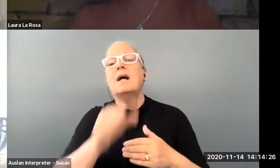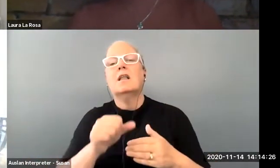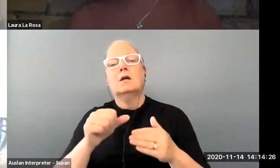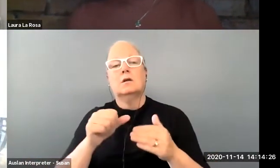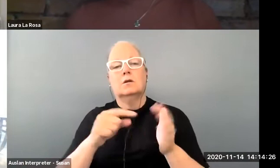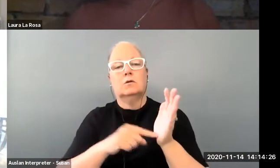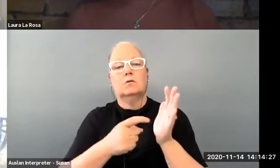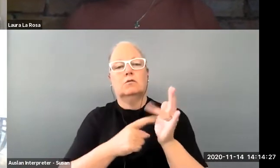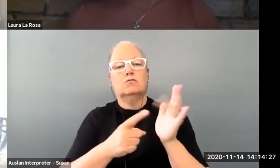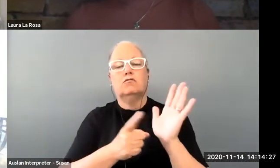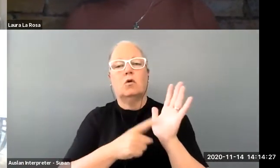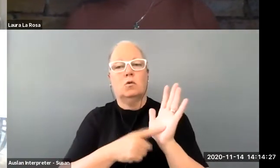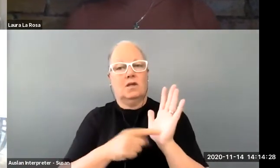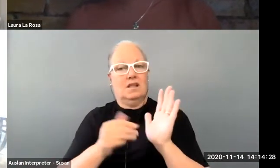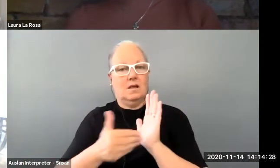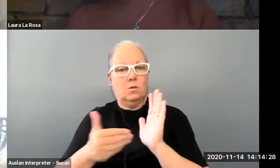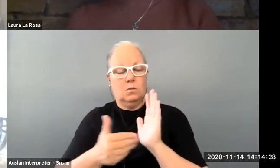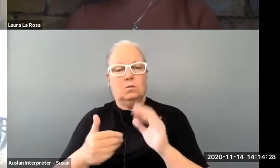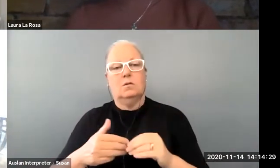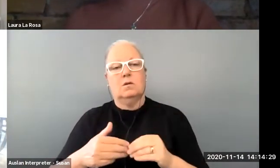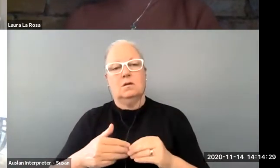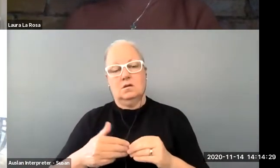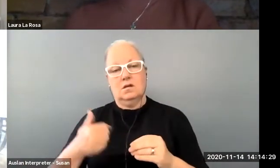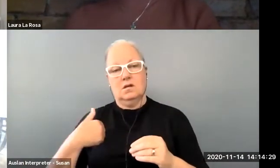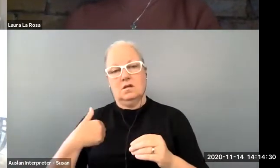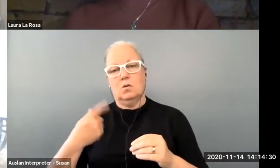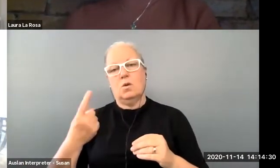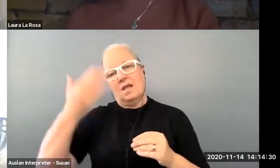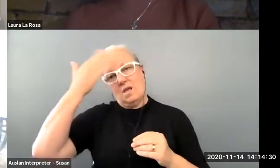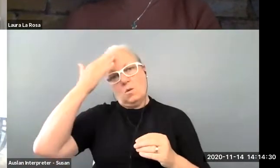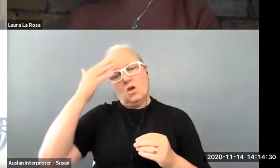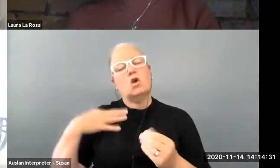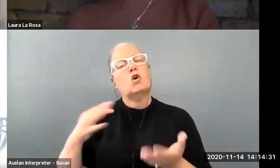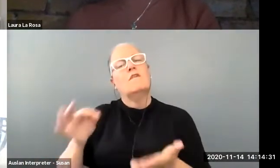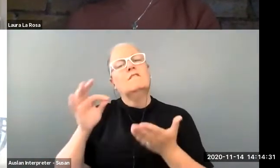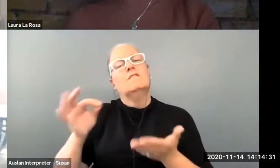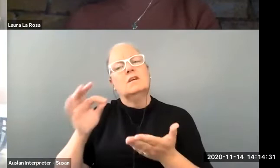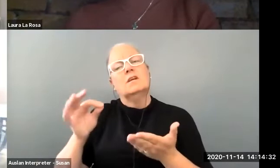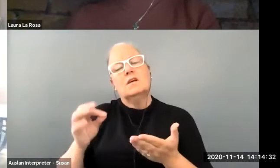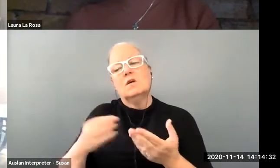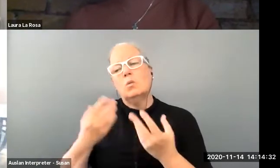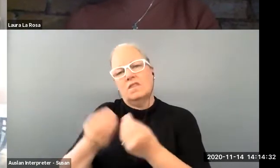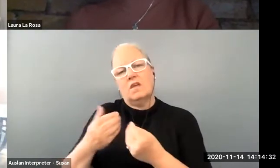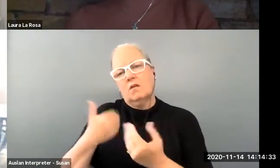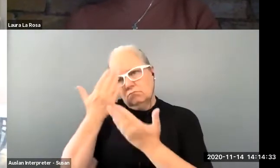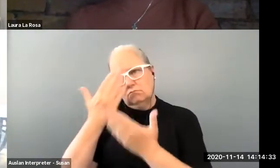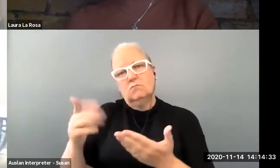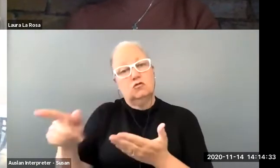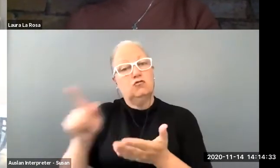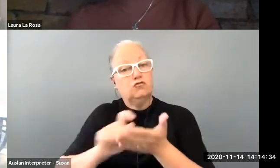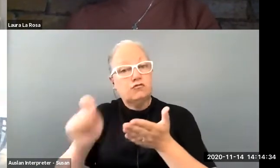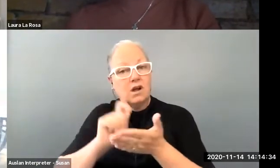moment. And I actually had coffee with an elder, who's someone who I really respect, who's also a writer and